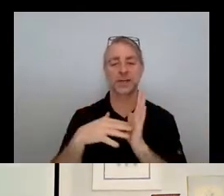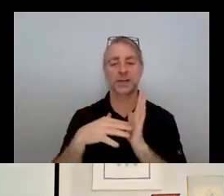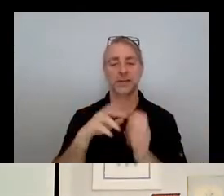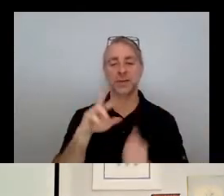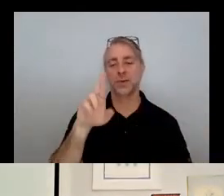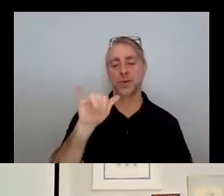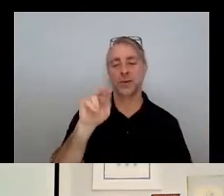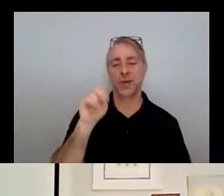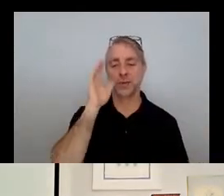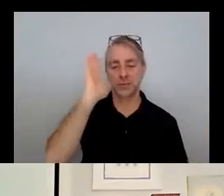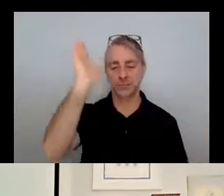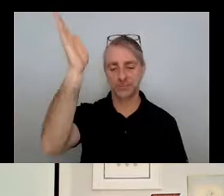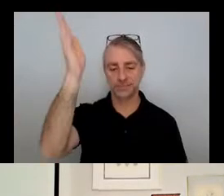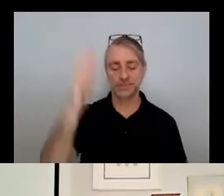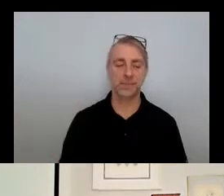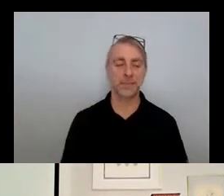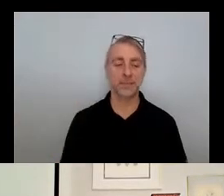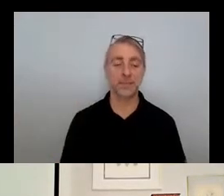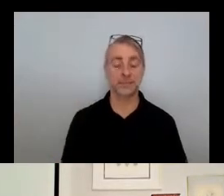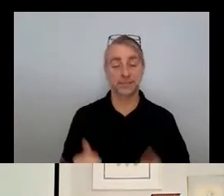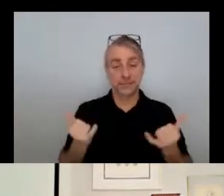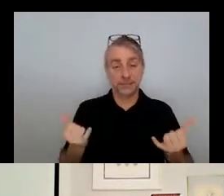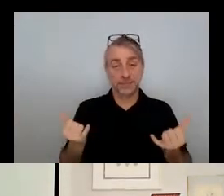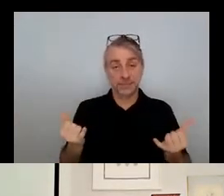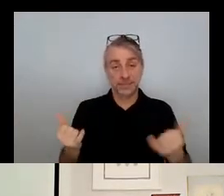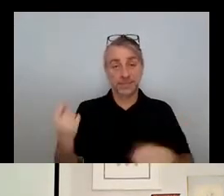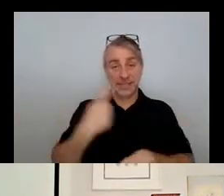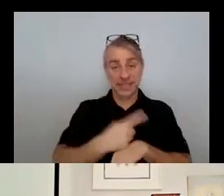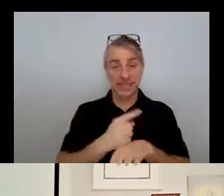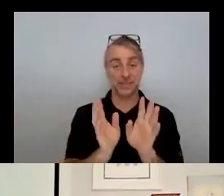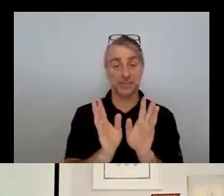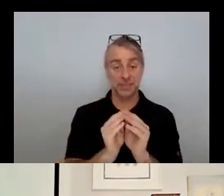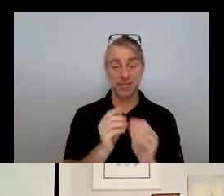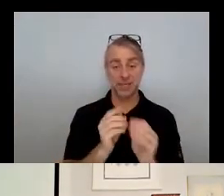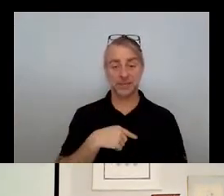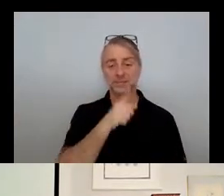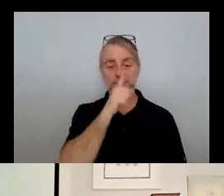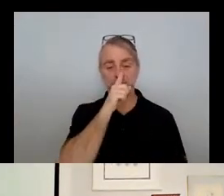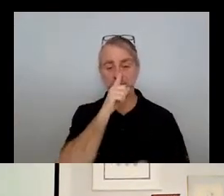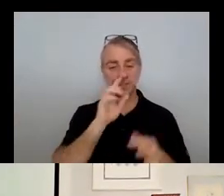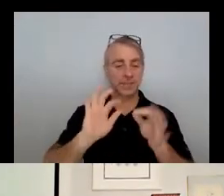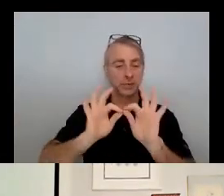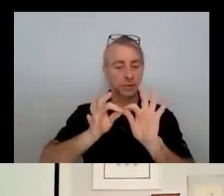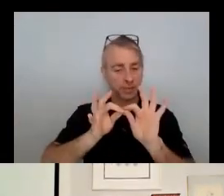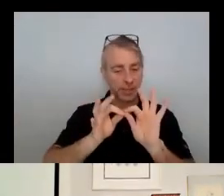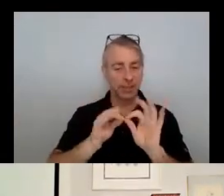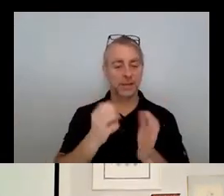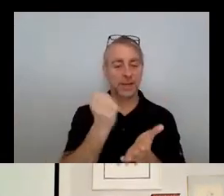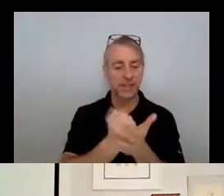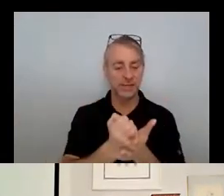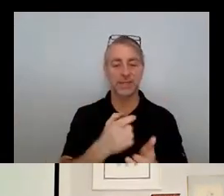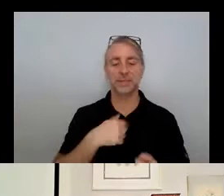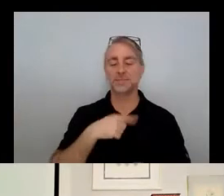in this very short webinar about interpreting the evidence or presenting findings.